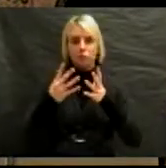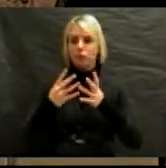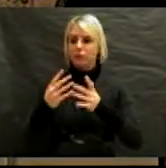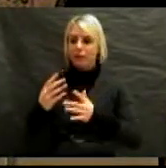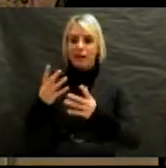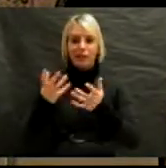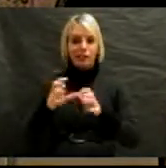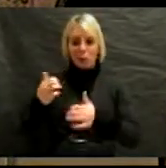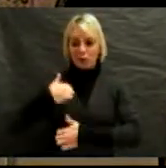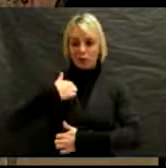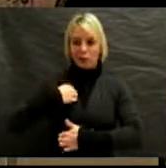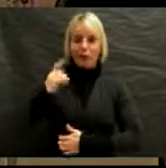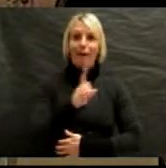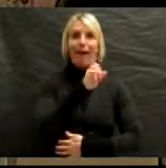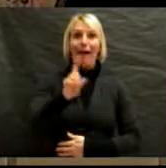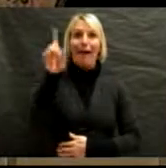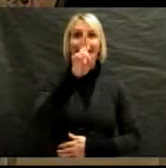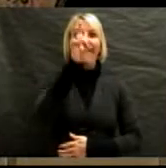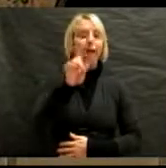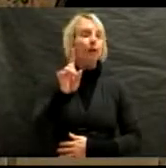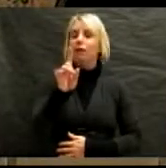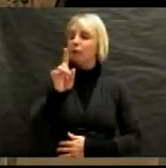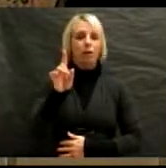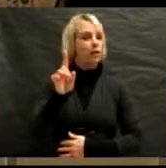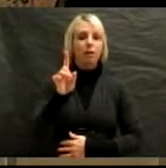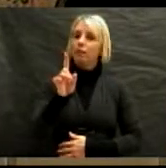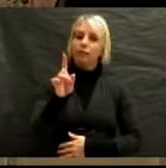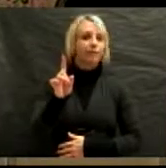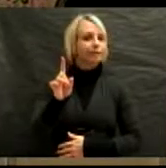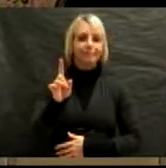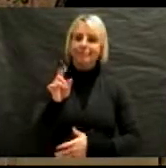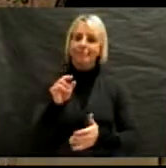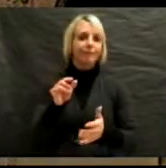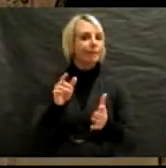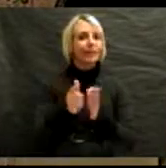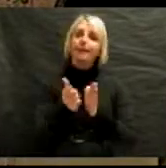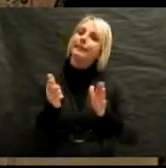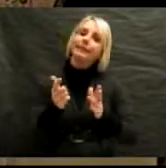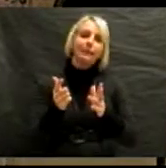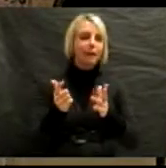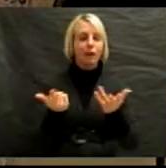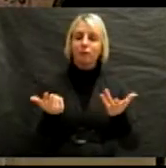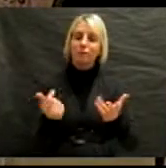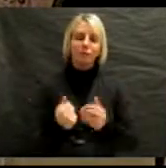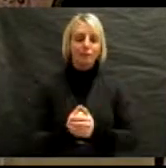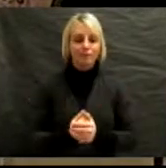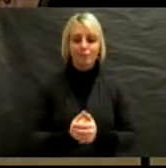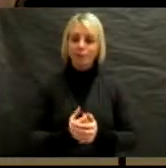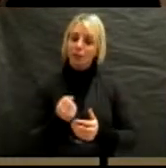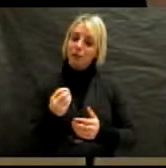happen. We should be following the same rules we Yeah. expect of anybody else in the public. Yeah. All right.